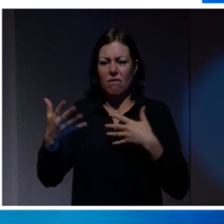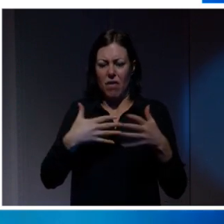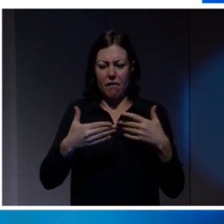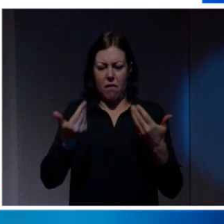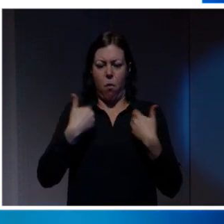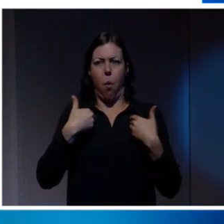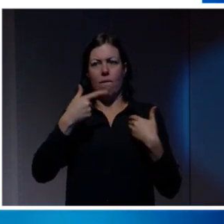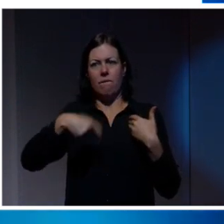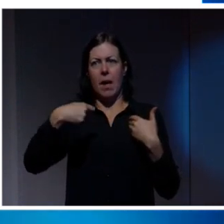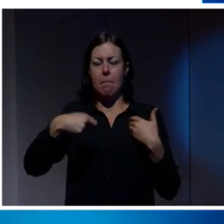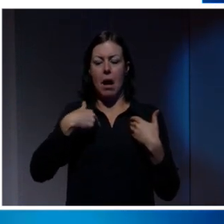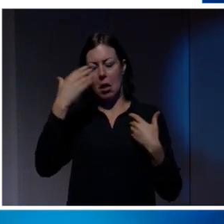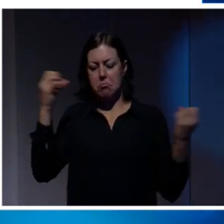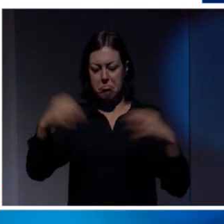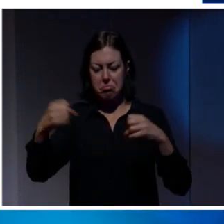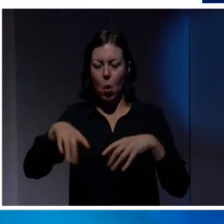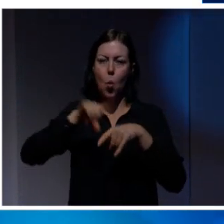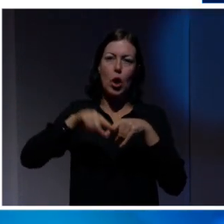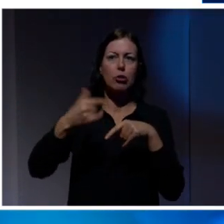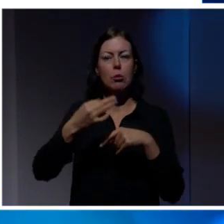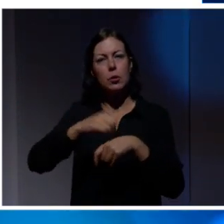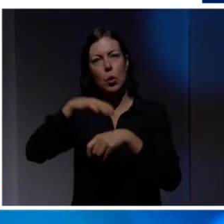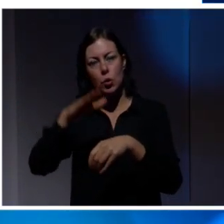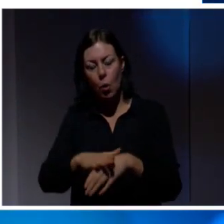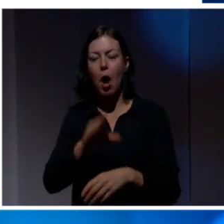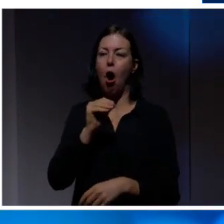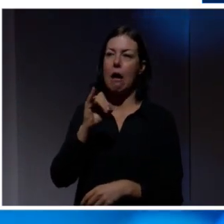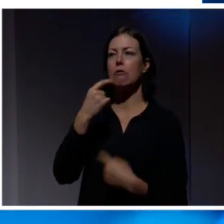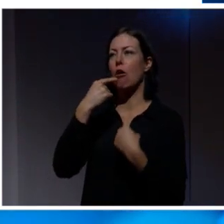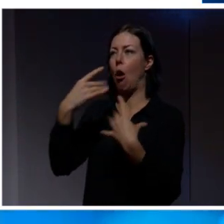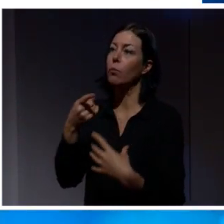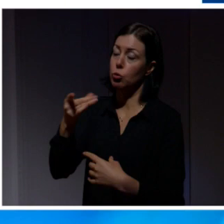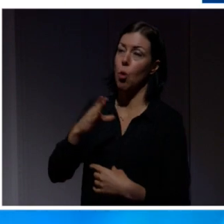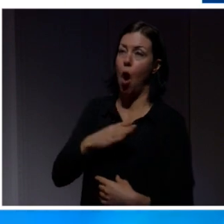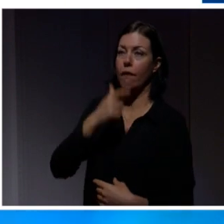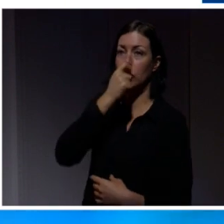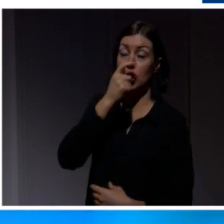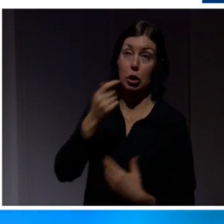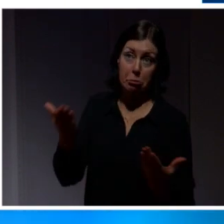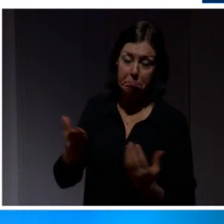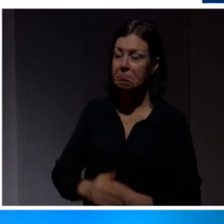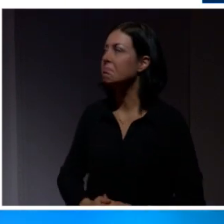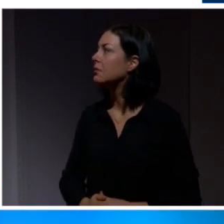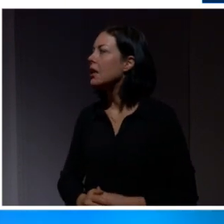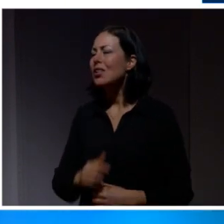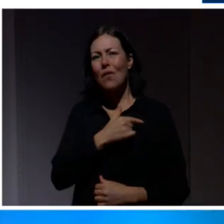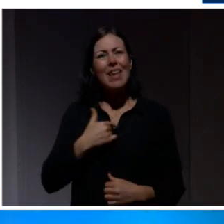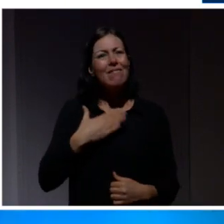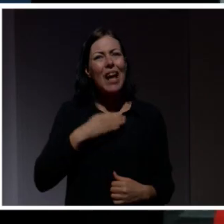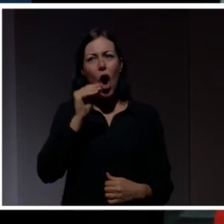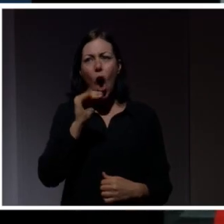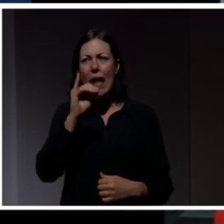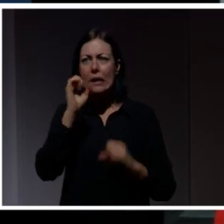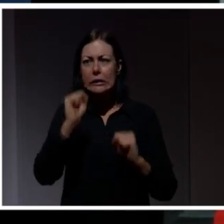a lot of facts about illnesses, and the AI tells you, well, you probably have a common cold. So we want the AI to figure out